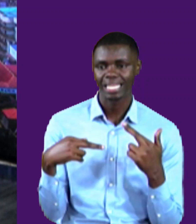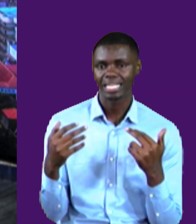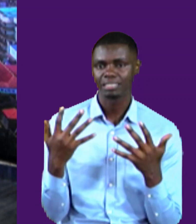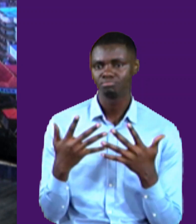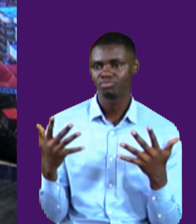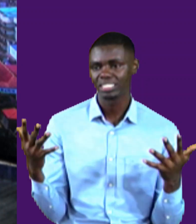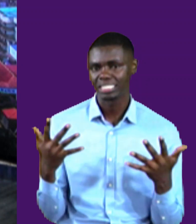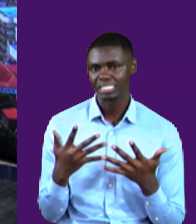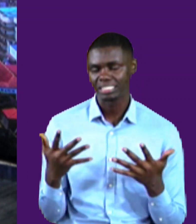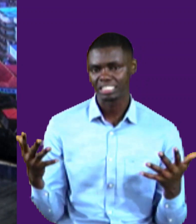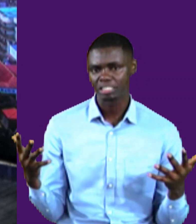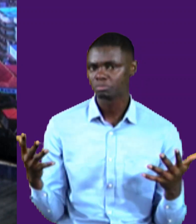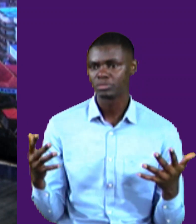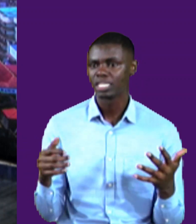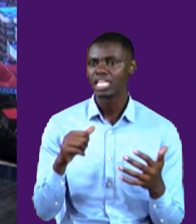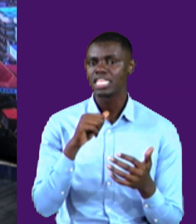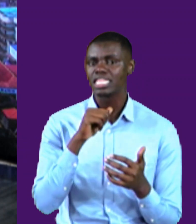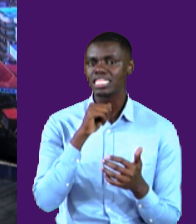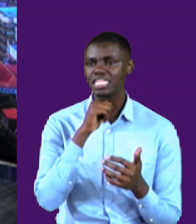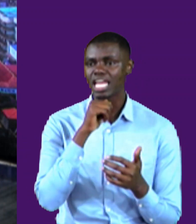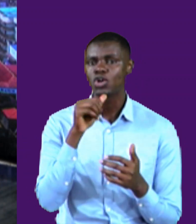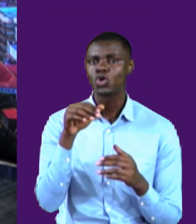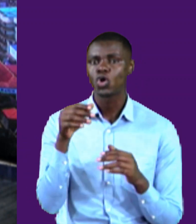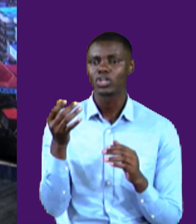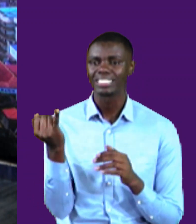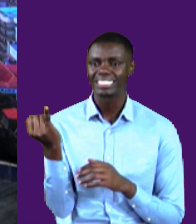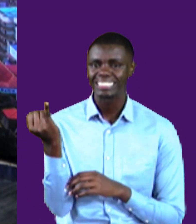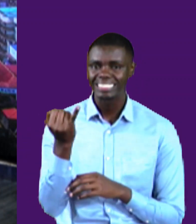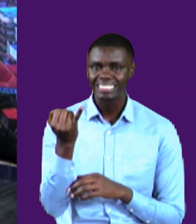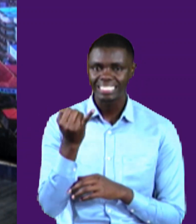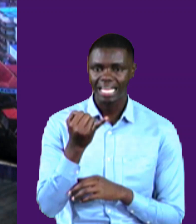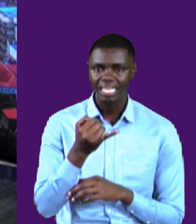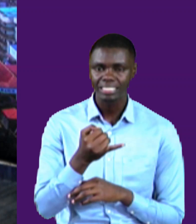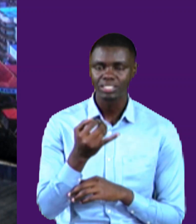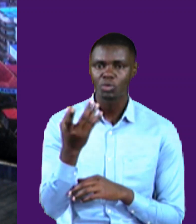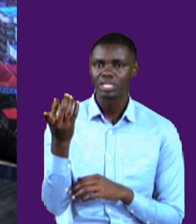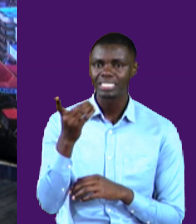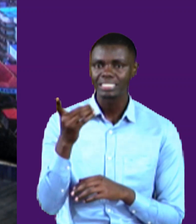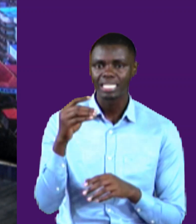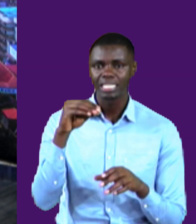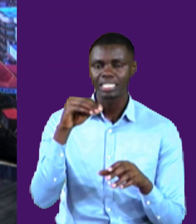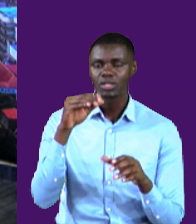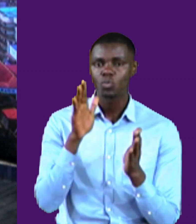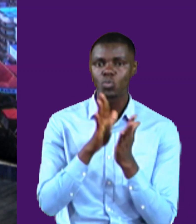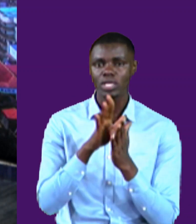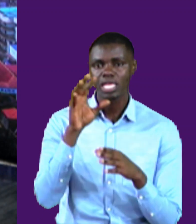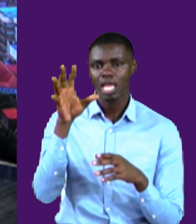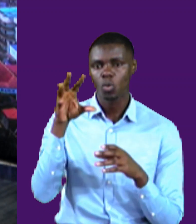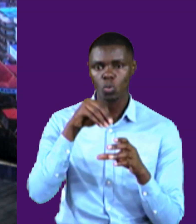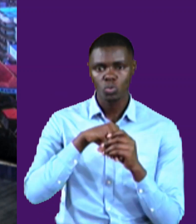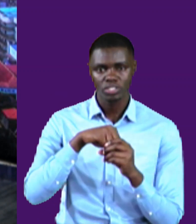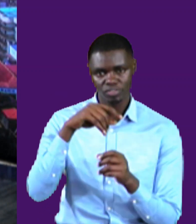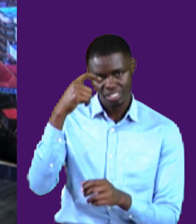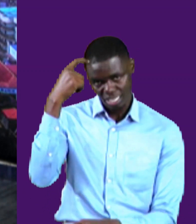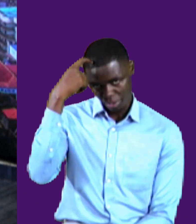facilities are not designed with inclusivity in mind.